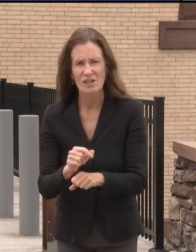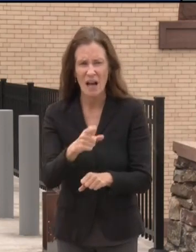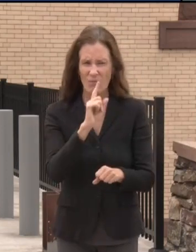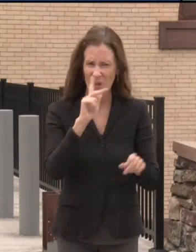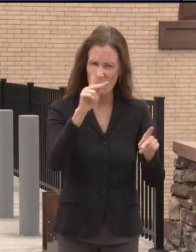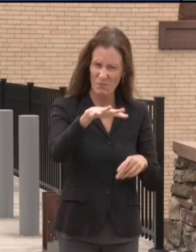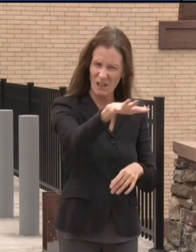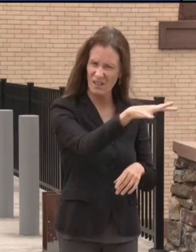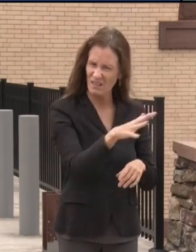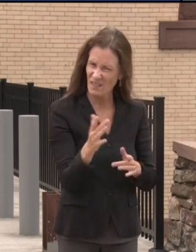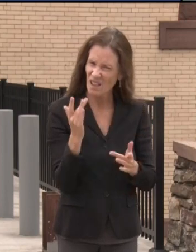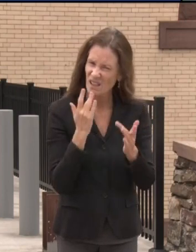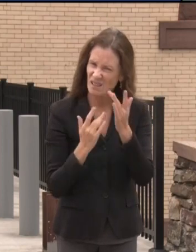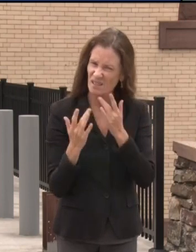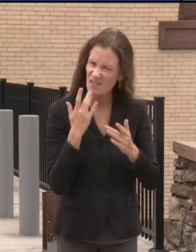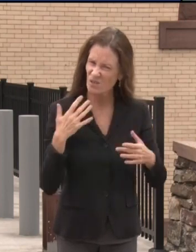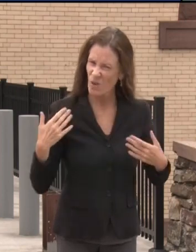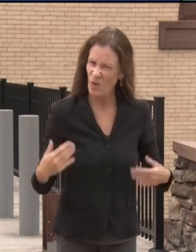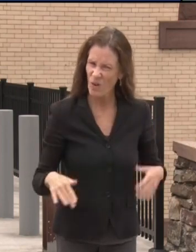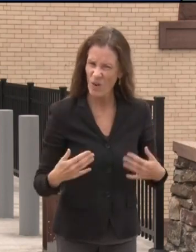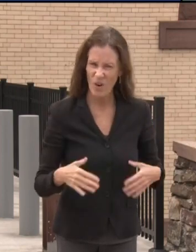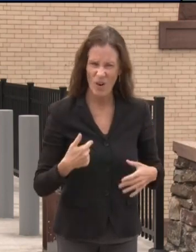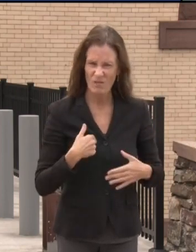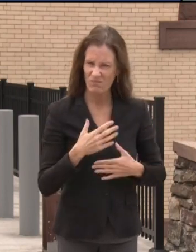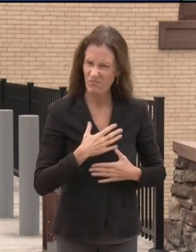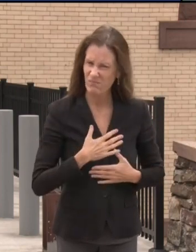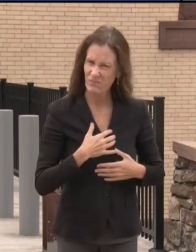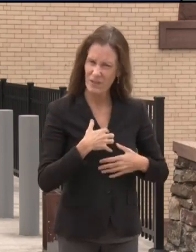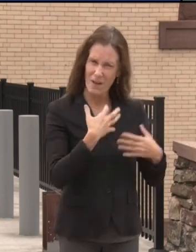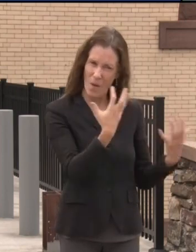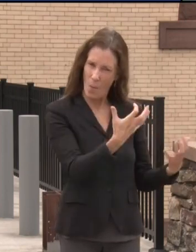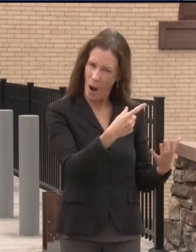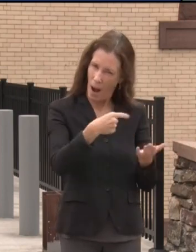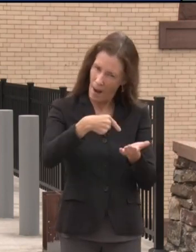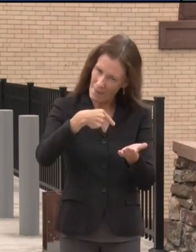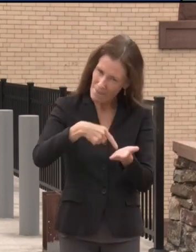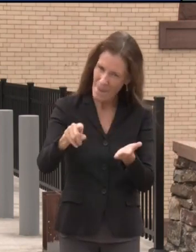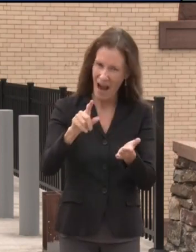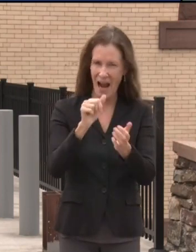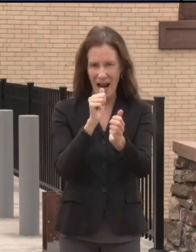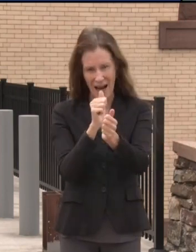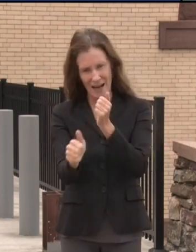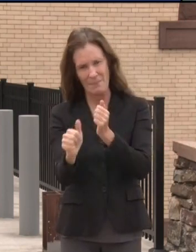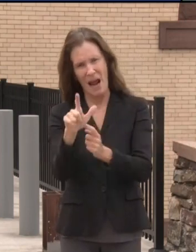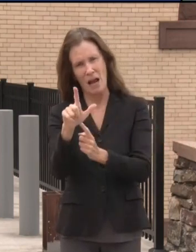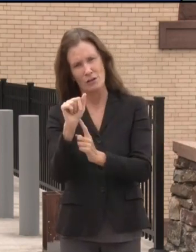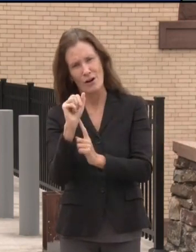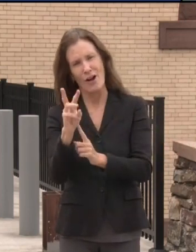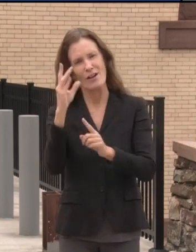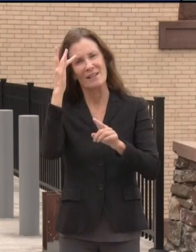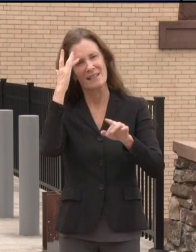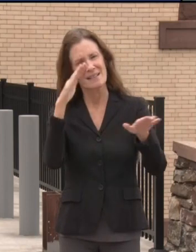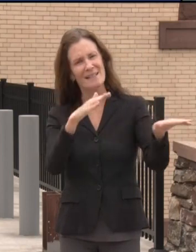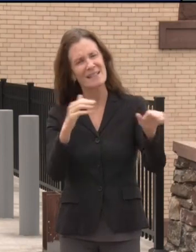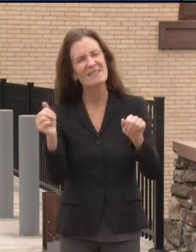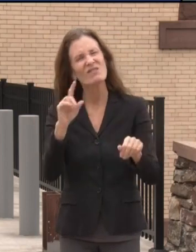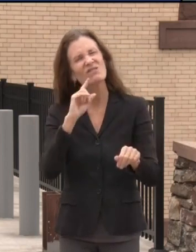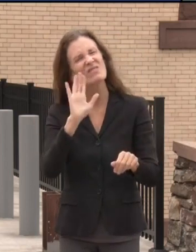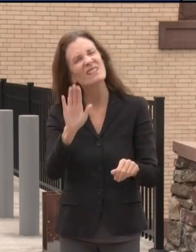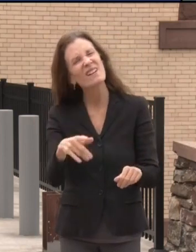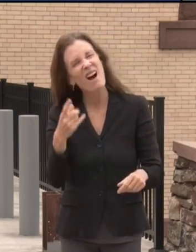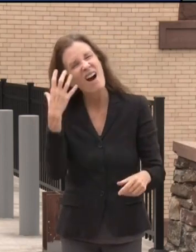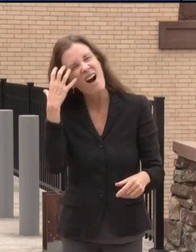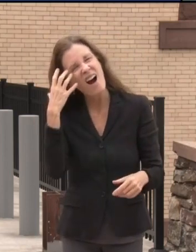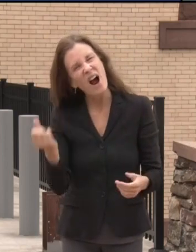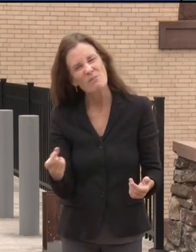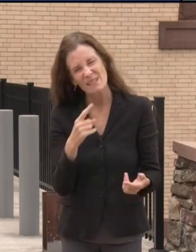employees. Implementing paid family medical leave to help working families and small businesses makes common sense. We held a